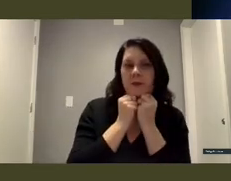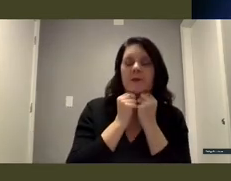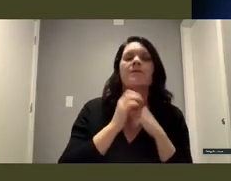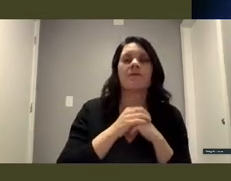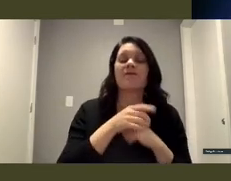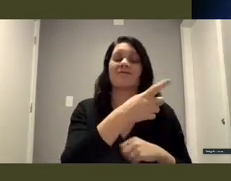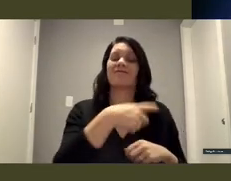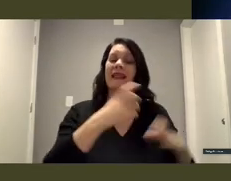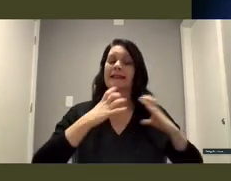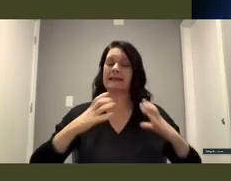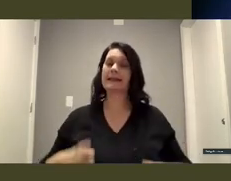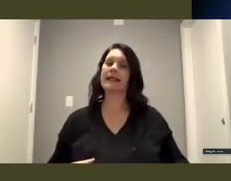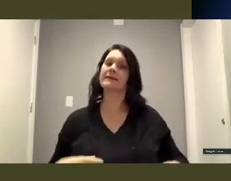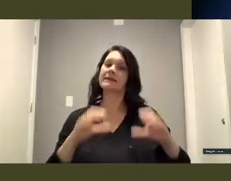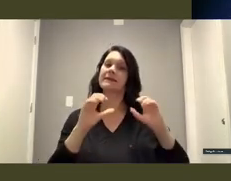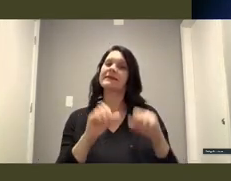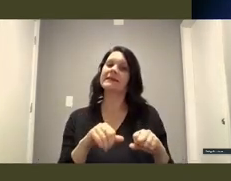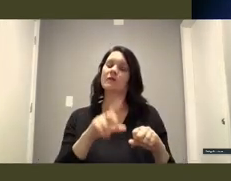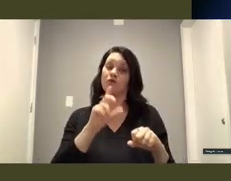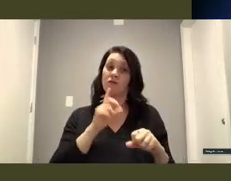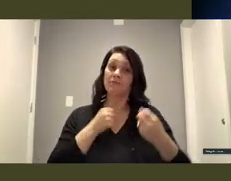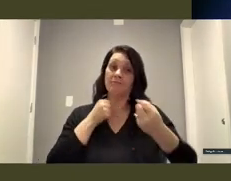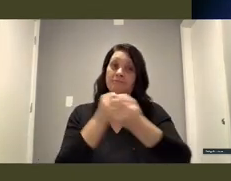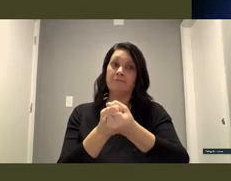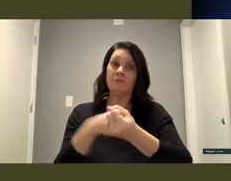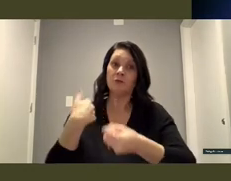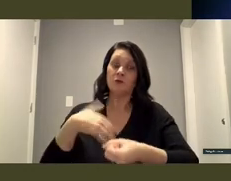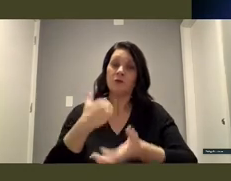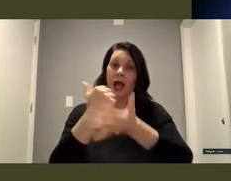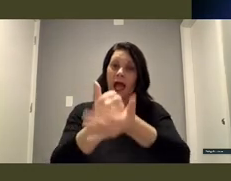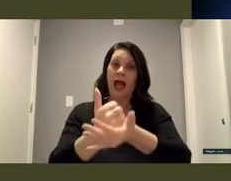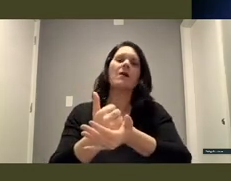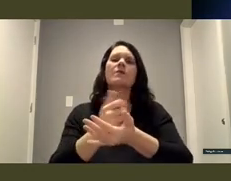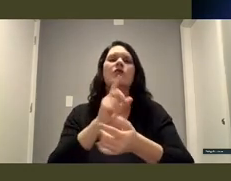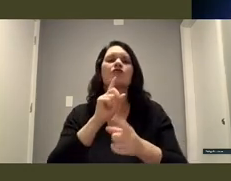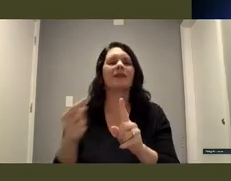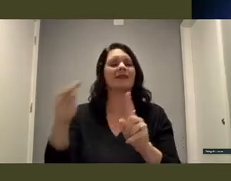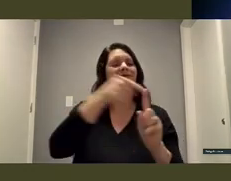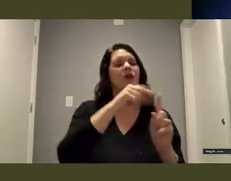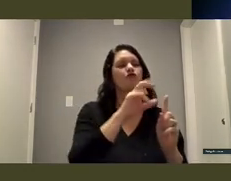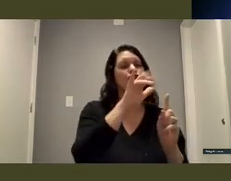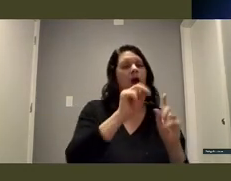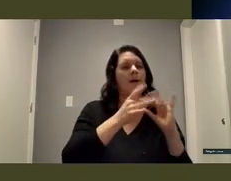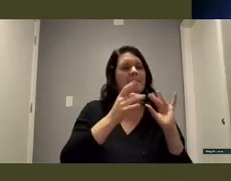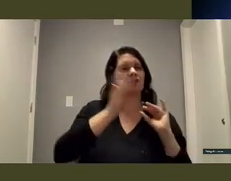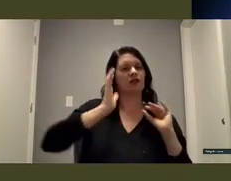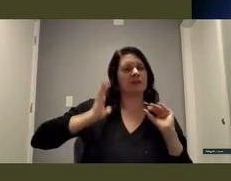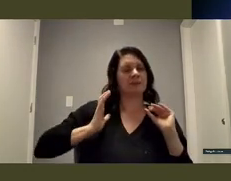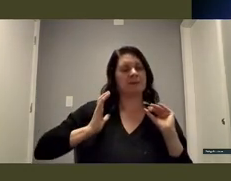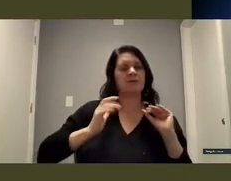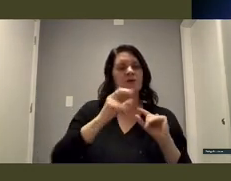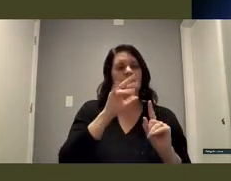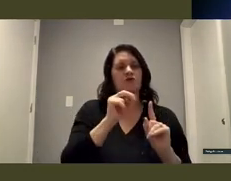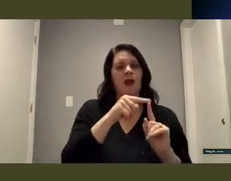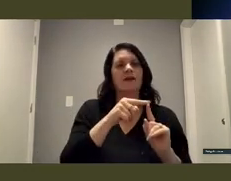a big dent in this. And this kind of comes back to Ron's point, I think, a bit earlier, by